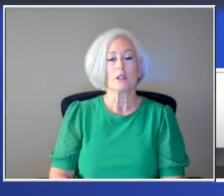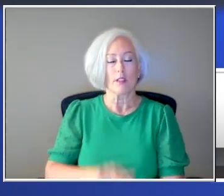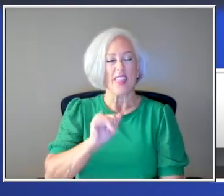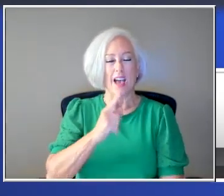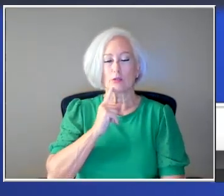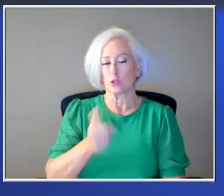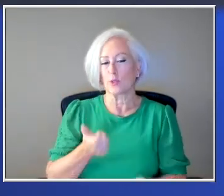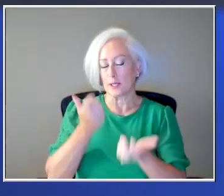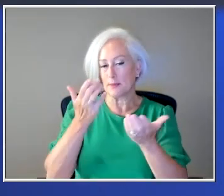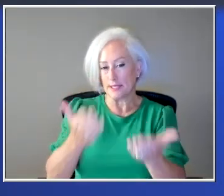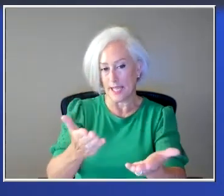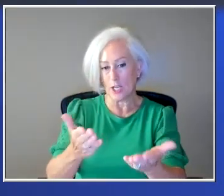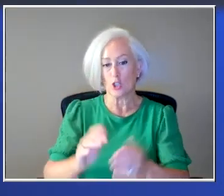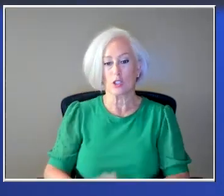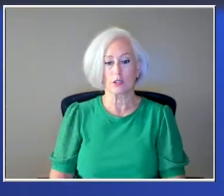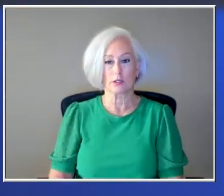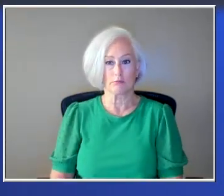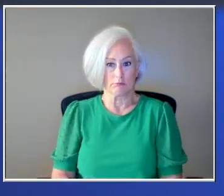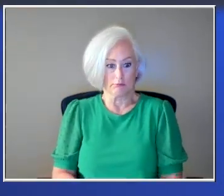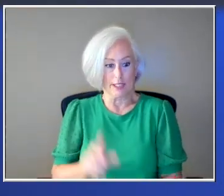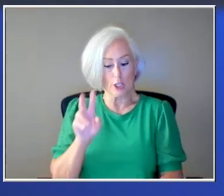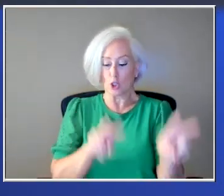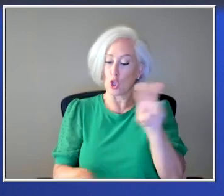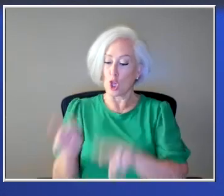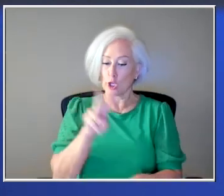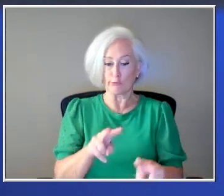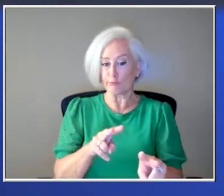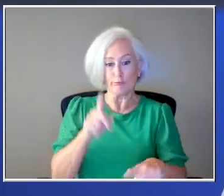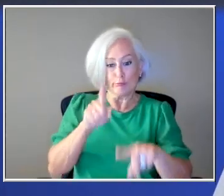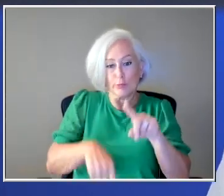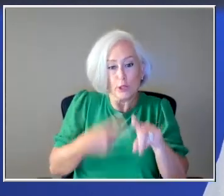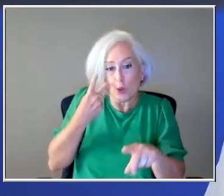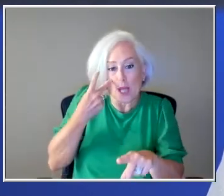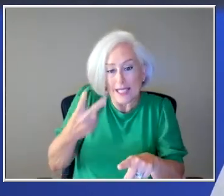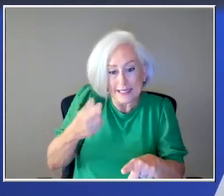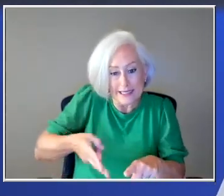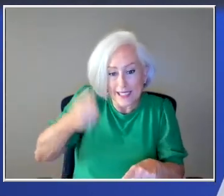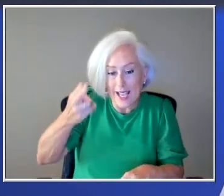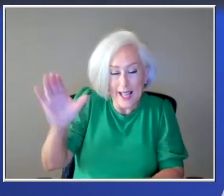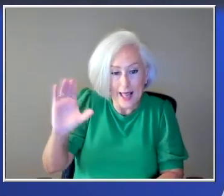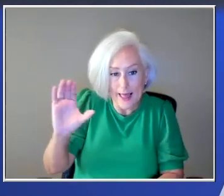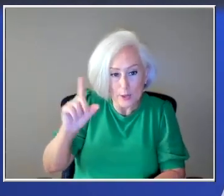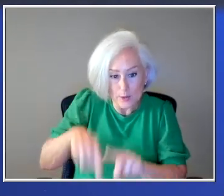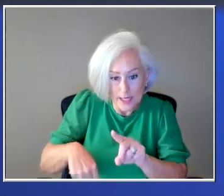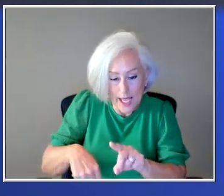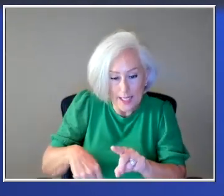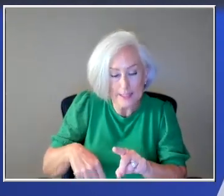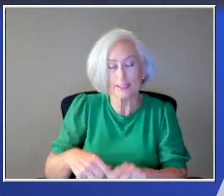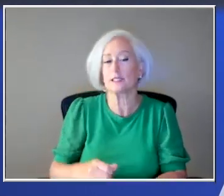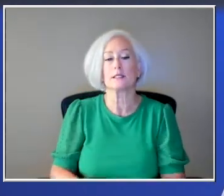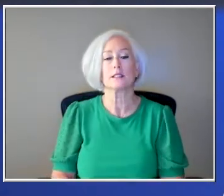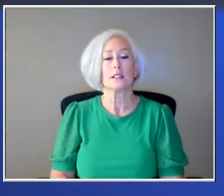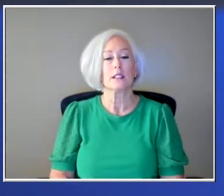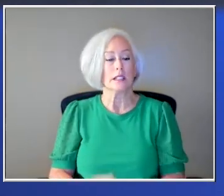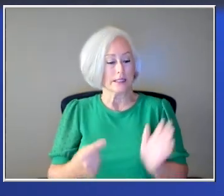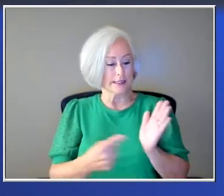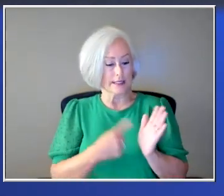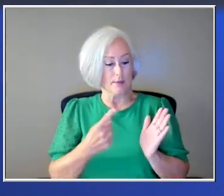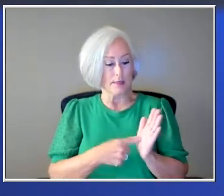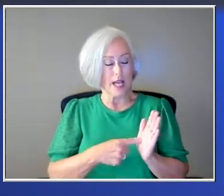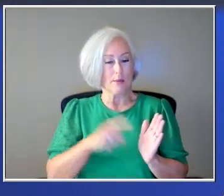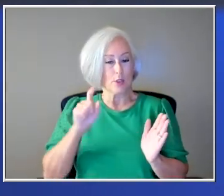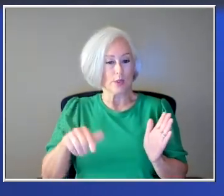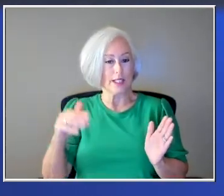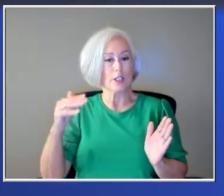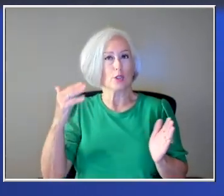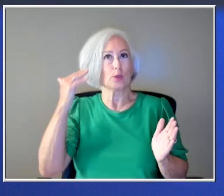as you said, you can't tell just by looking. Now, again, we say one of the best ways to do that is to do the parents know their medical history and